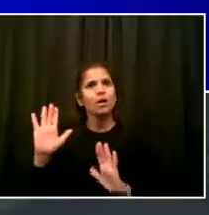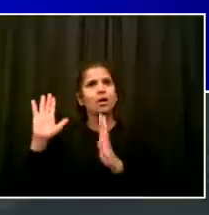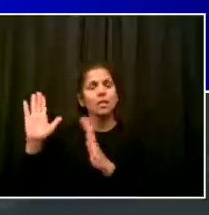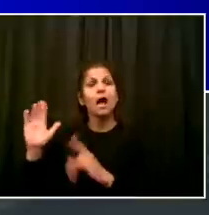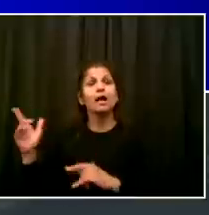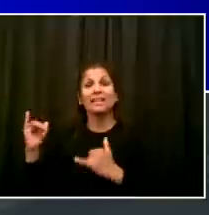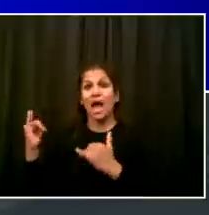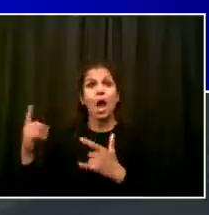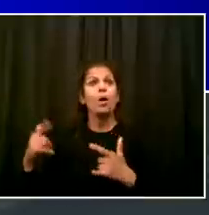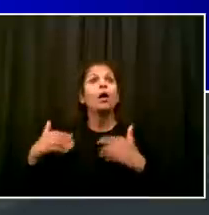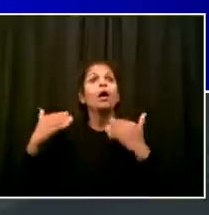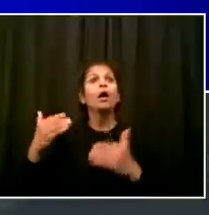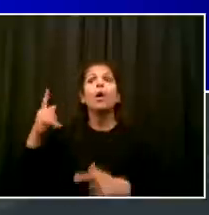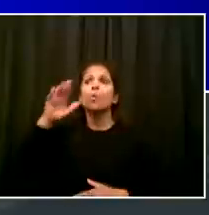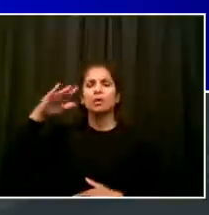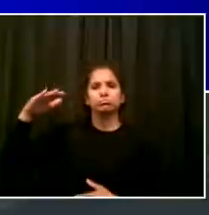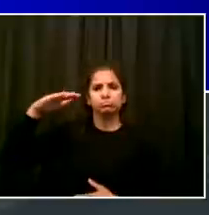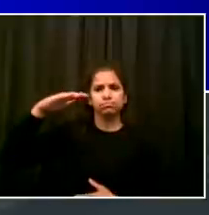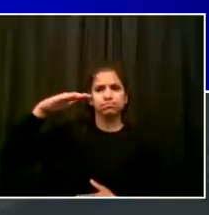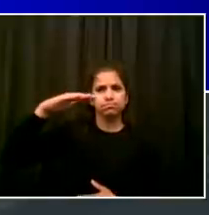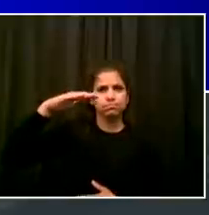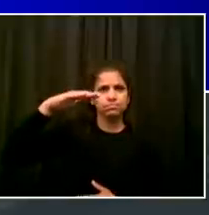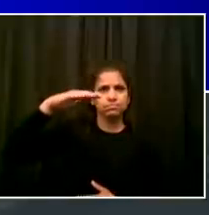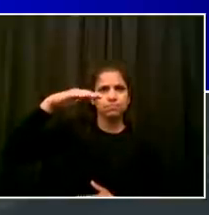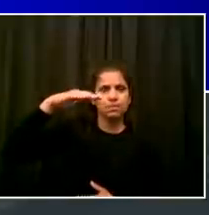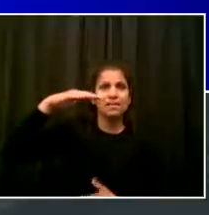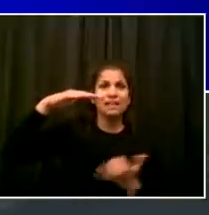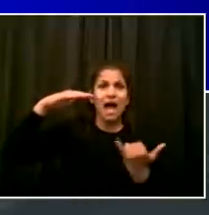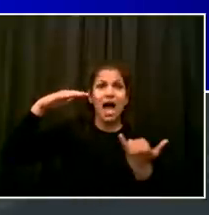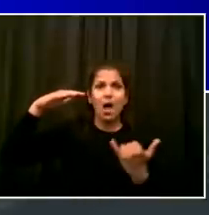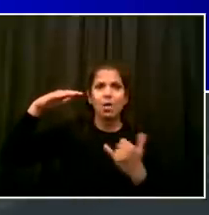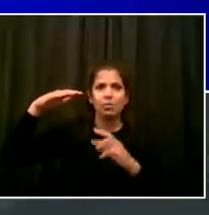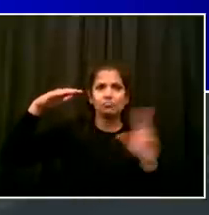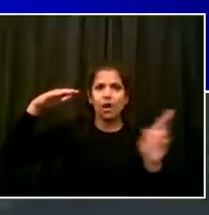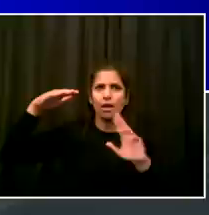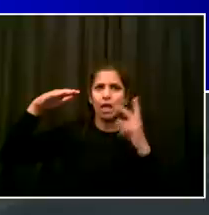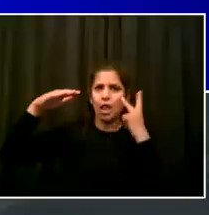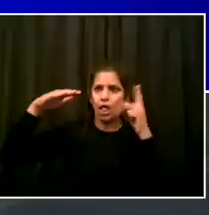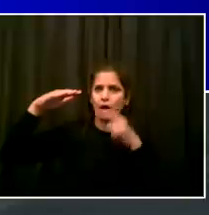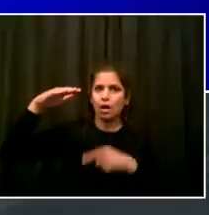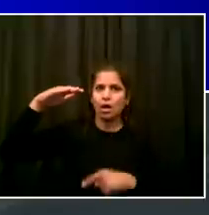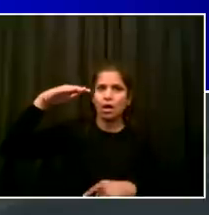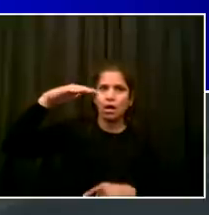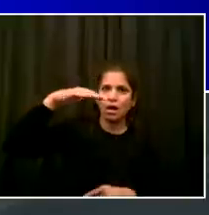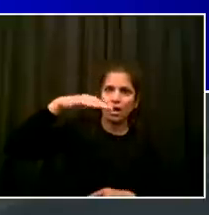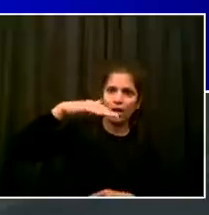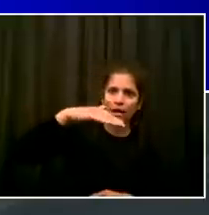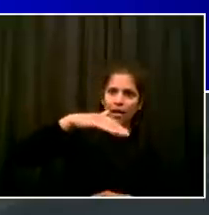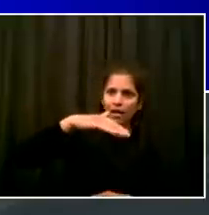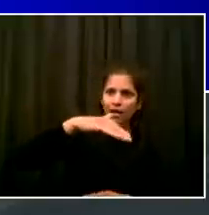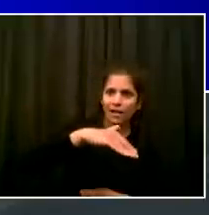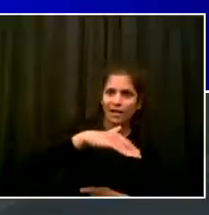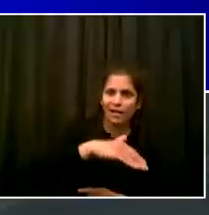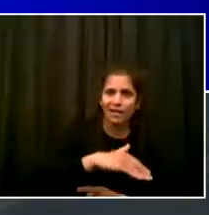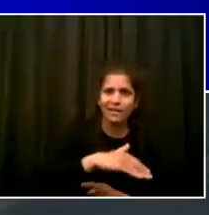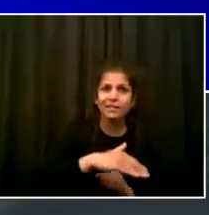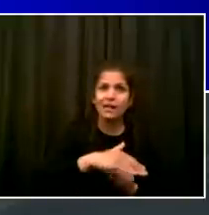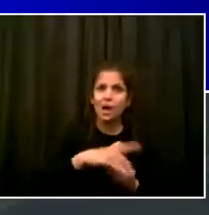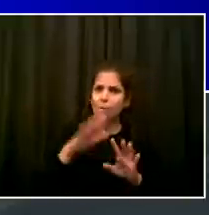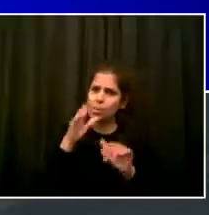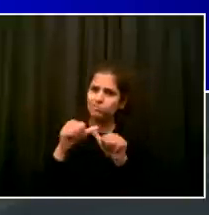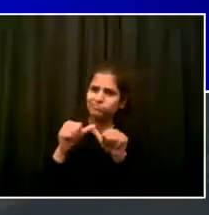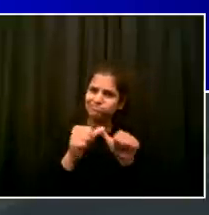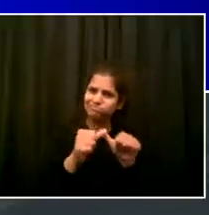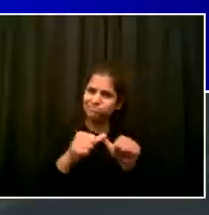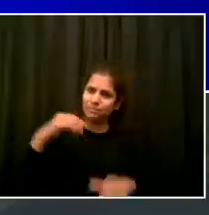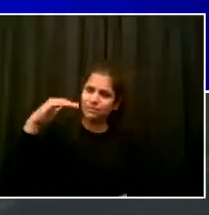mentioned yesterday, we're seeing these numbers at a point that seems to be pretty consistent. Now, we got to keep it that way. I'm going to be constantly